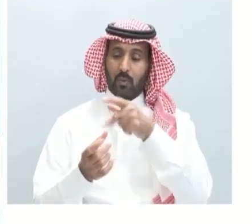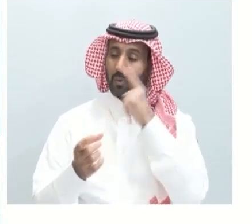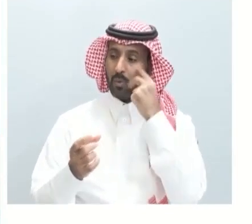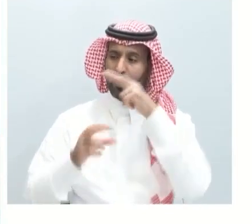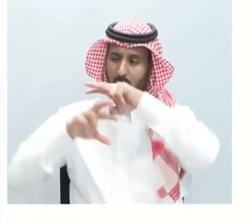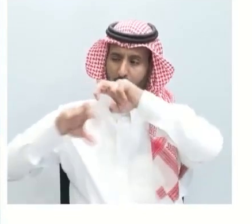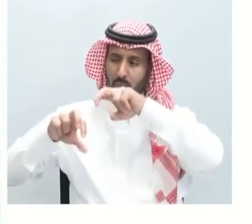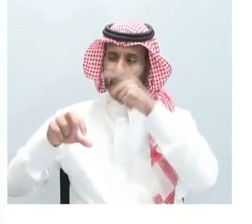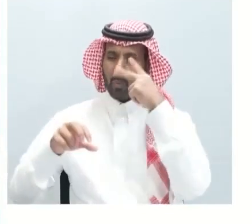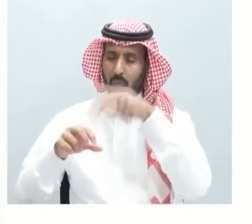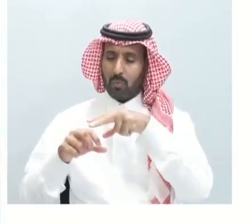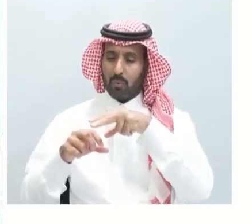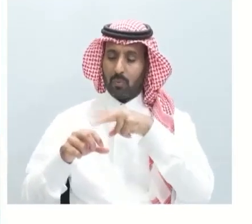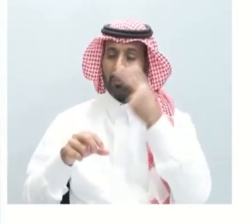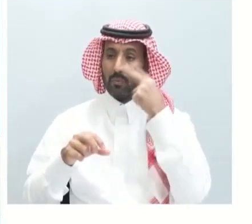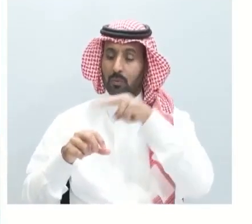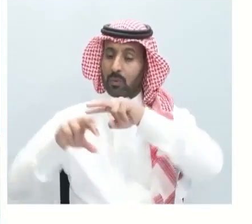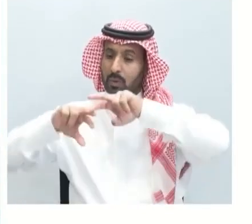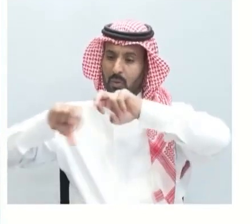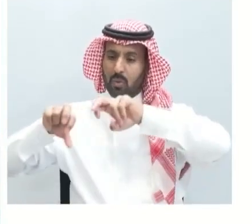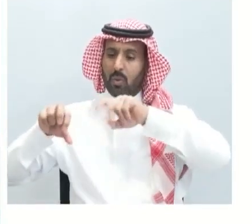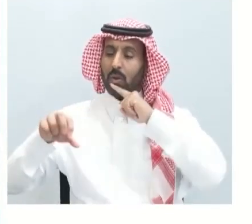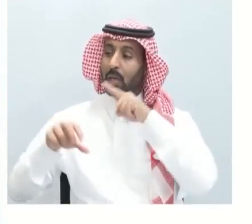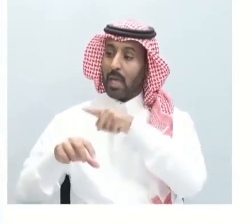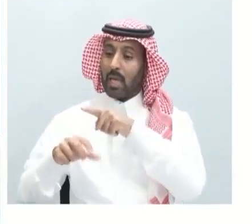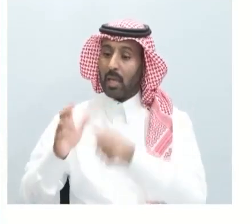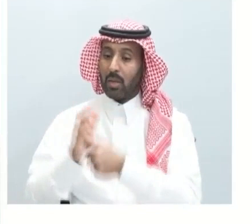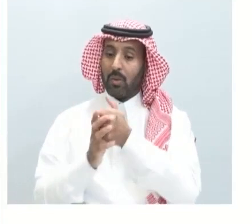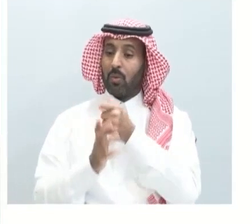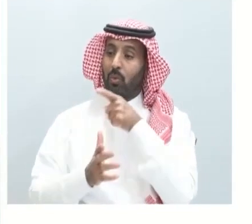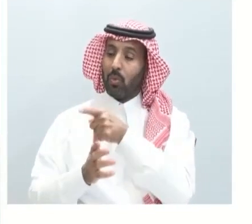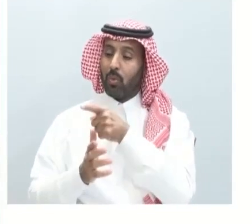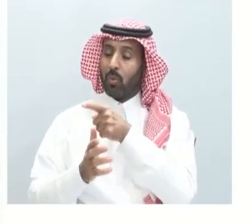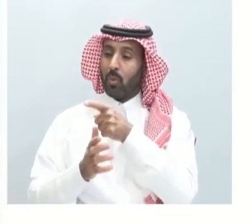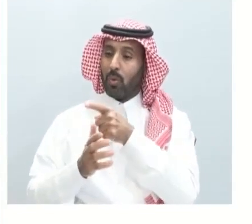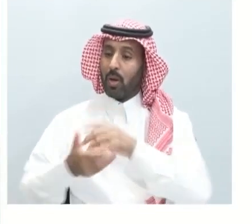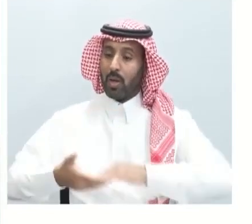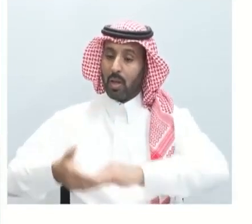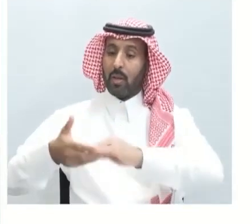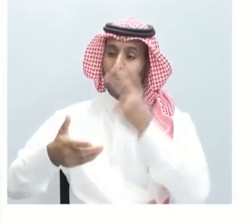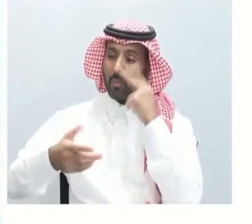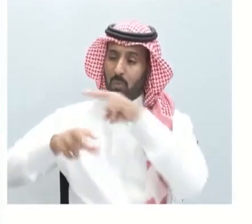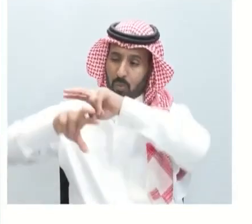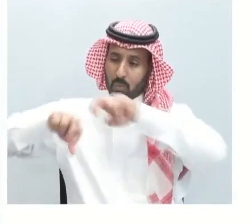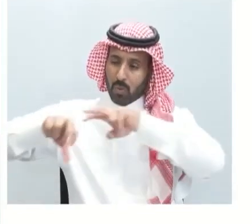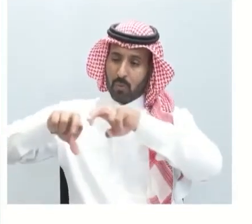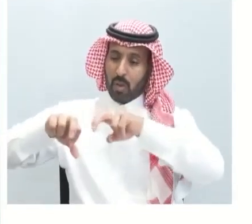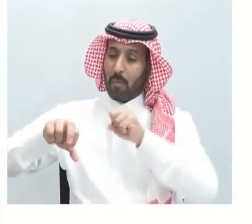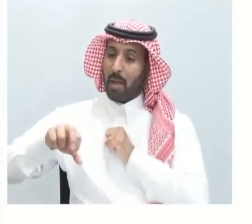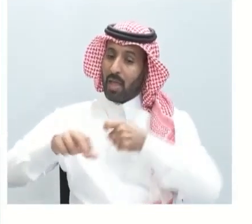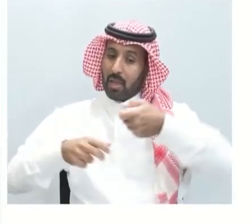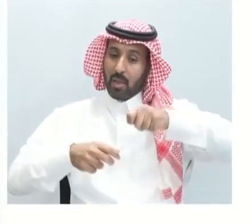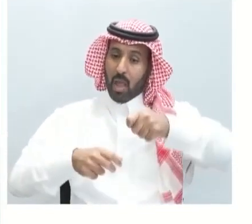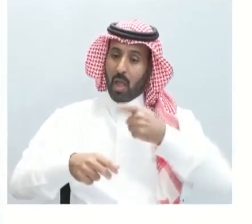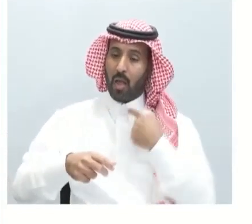for look for can you help me to look for my keys what's the meaning of look for